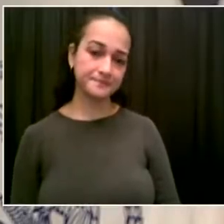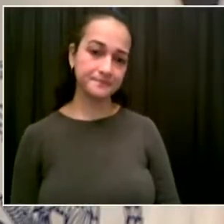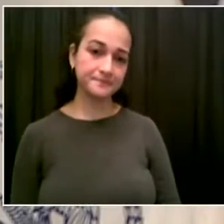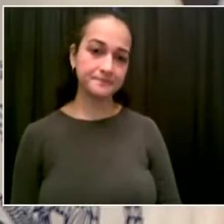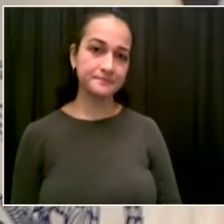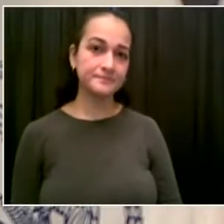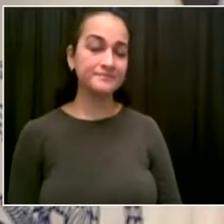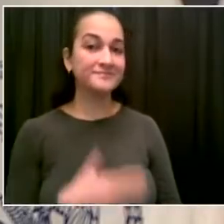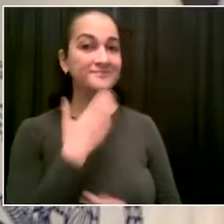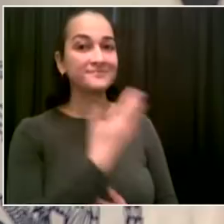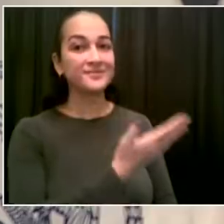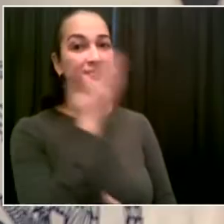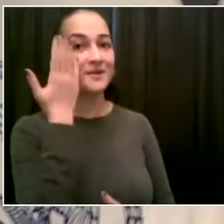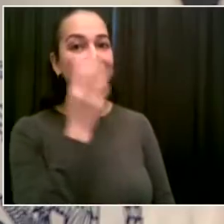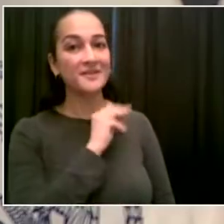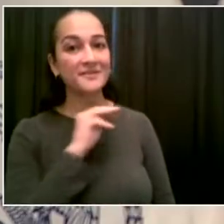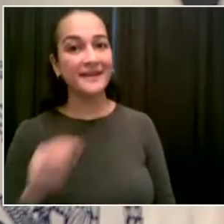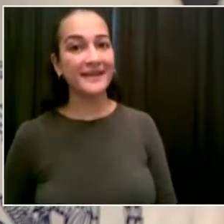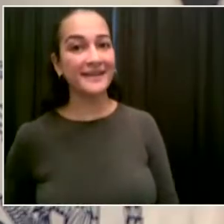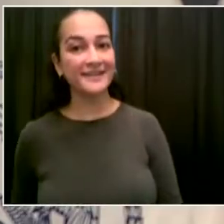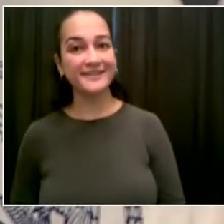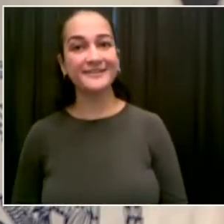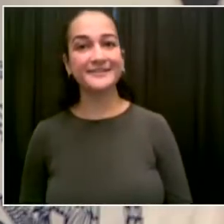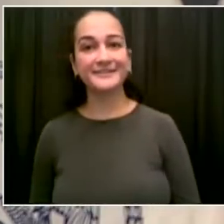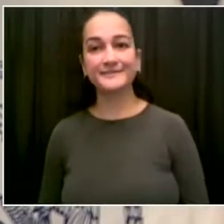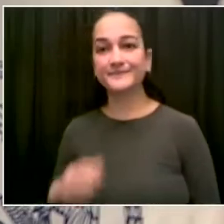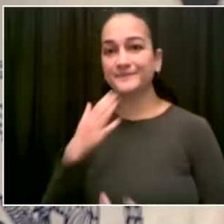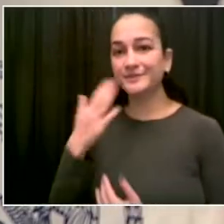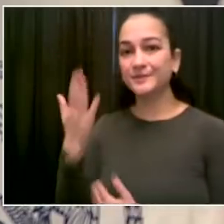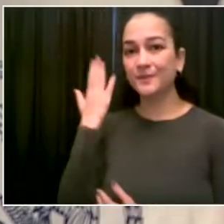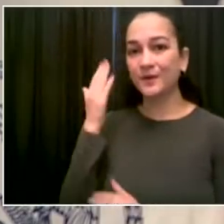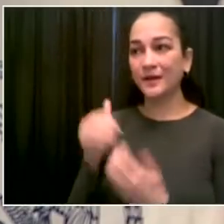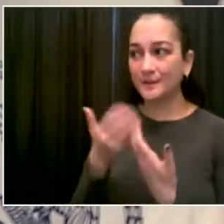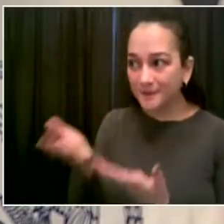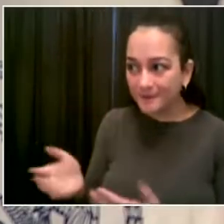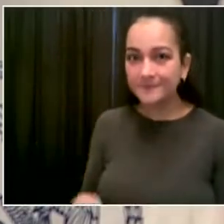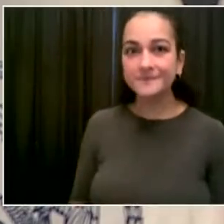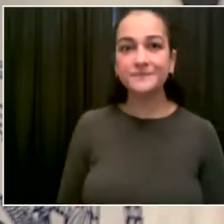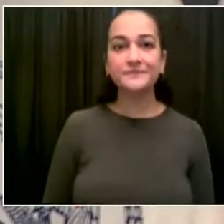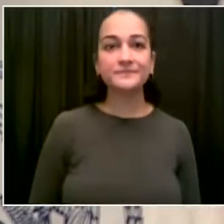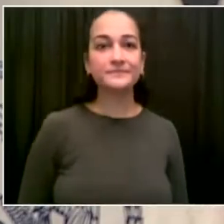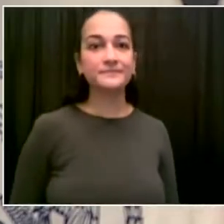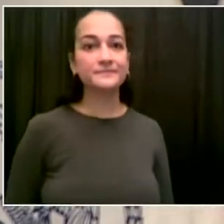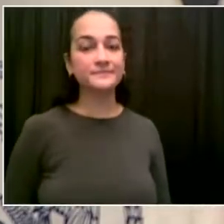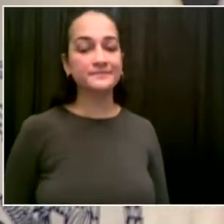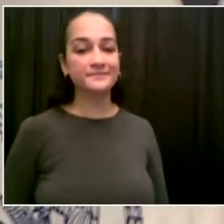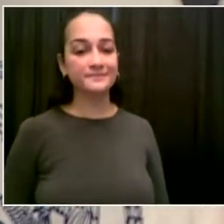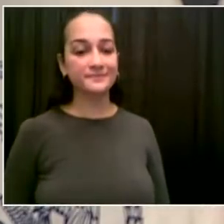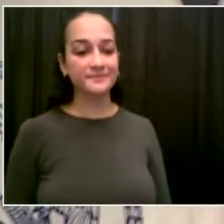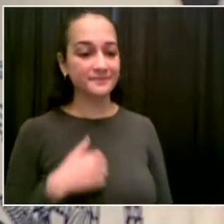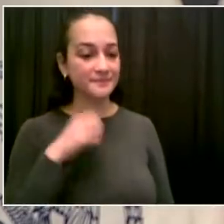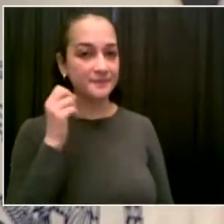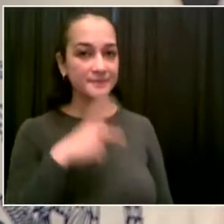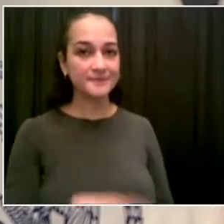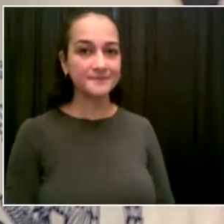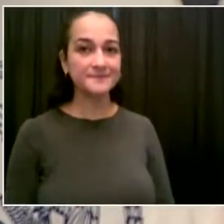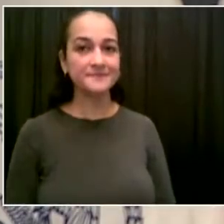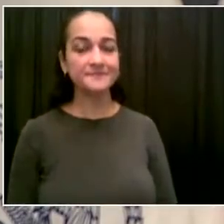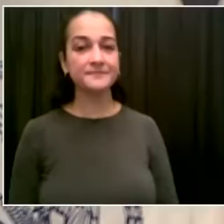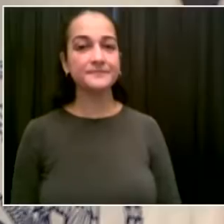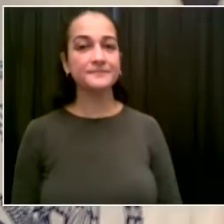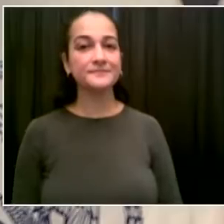I'm doing all right. So I want to go back to something you said before during this press conference. You said